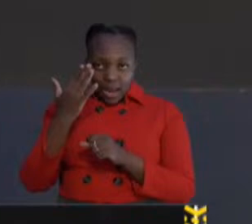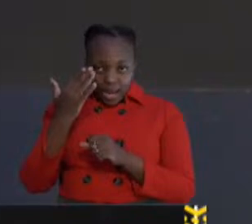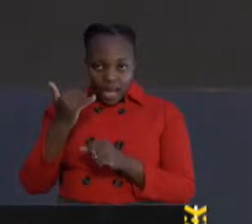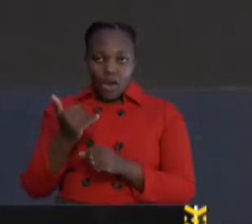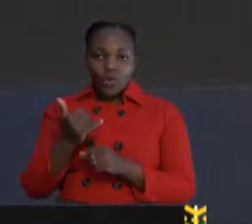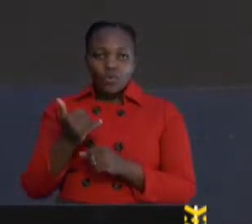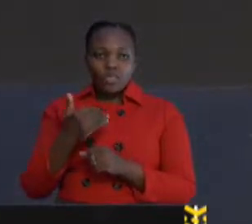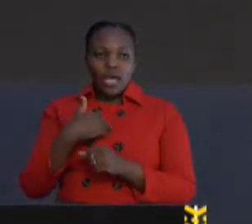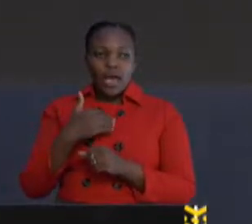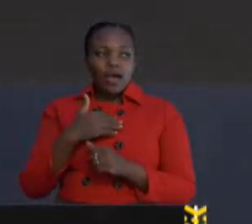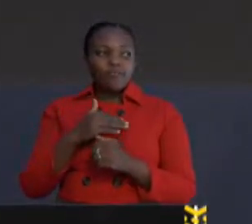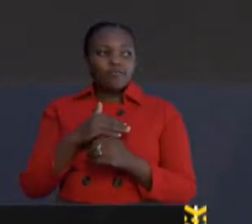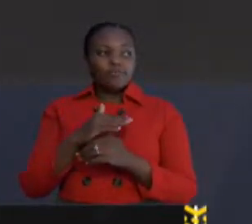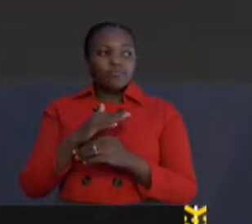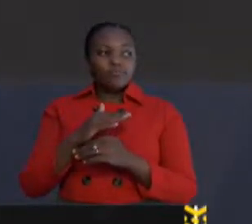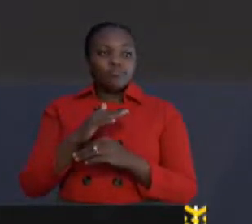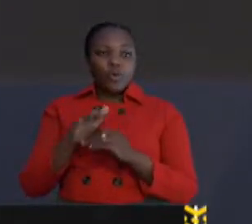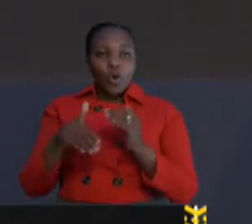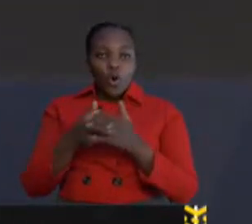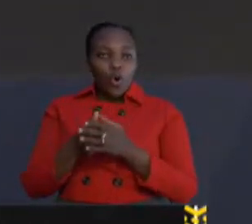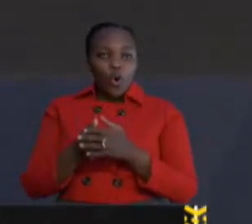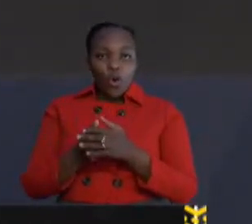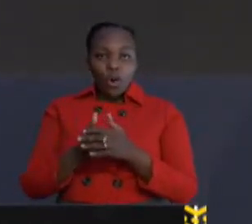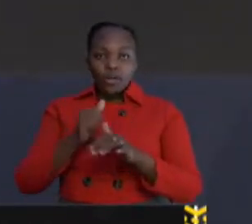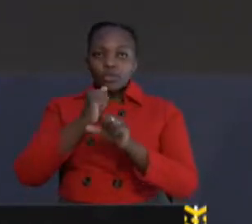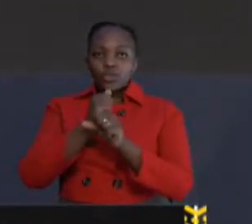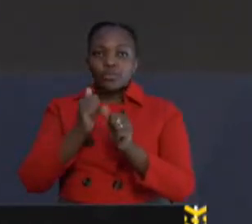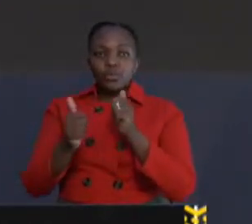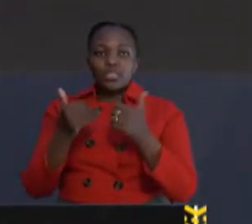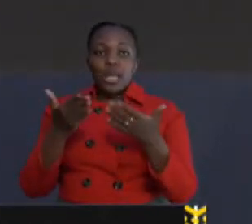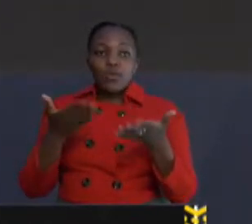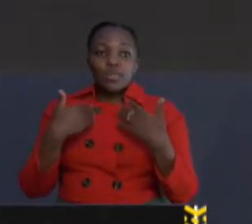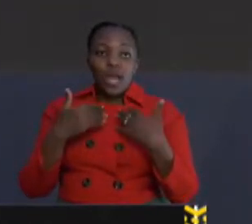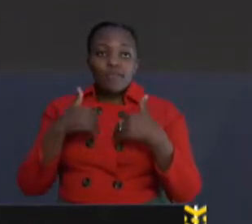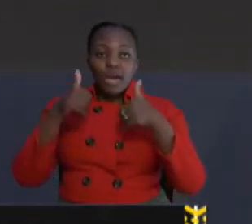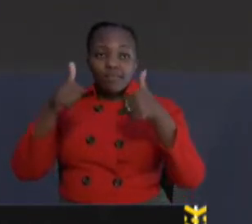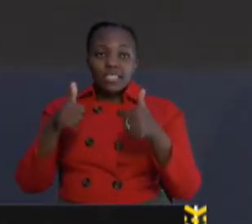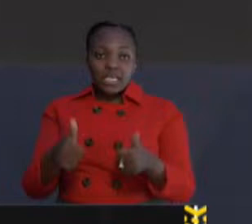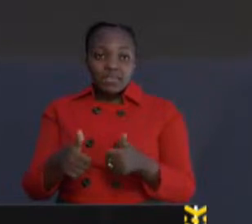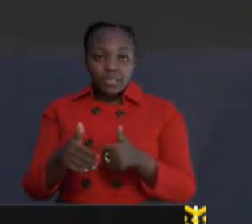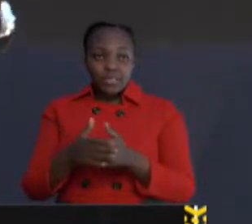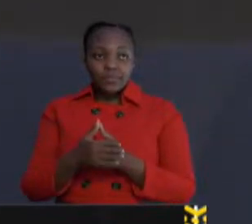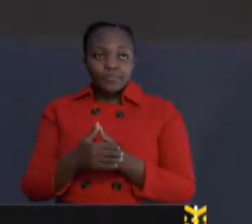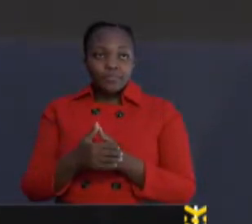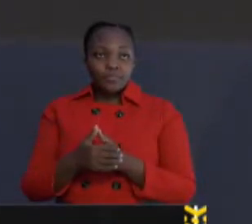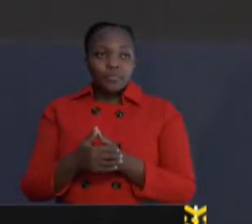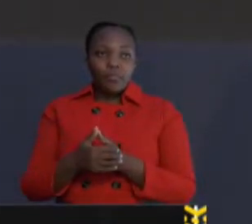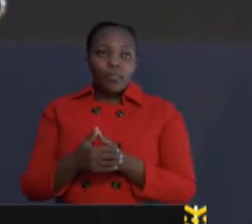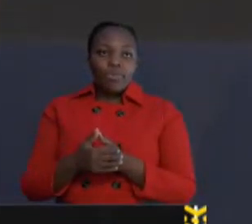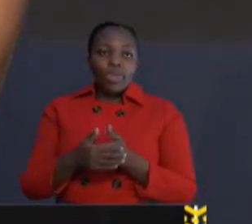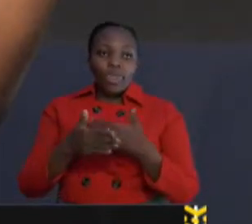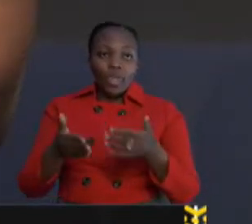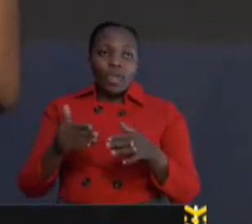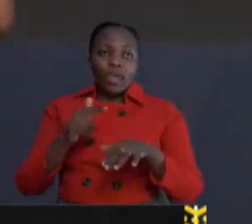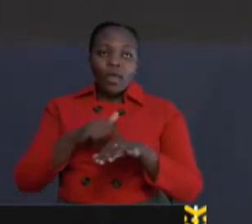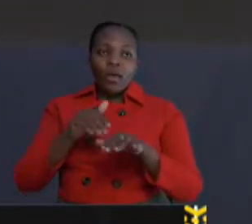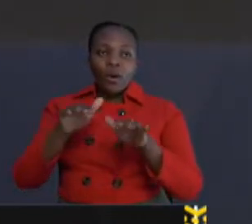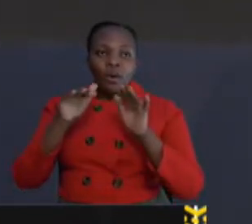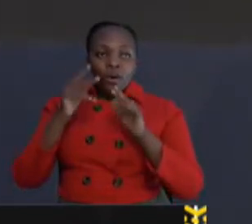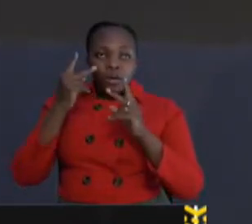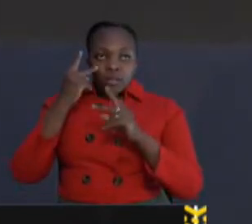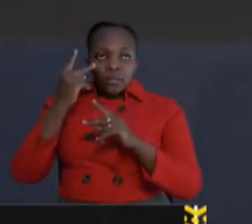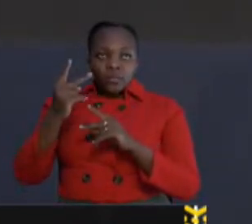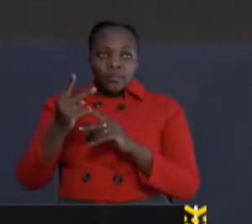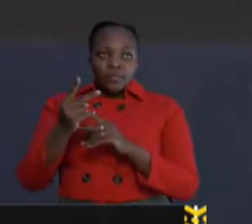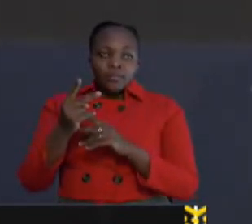they get all these deals and whatnot. So that's how we are doing it. In the meantime, as we wait to see the point at which they will